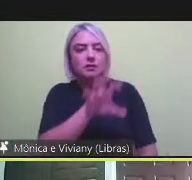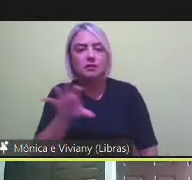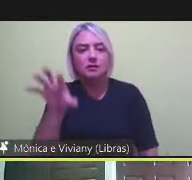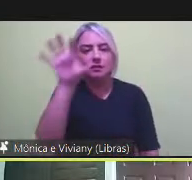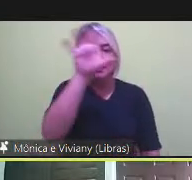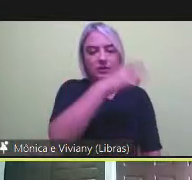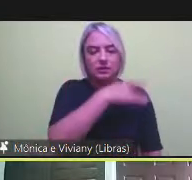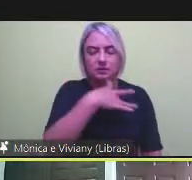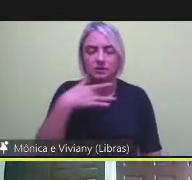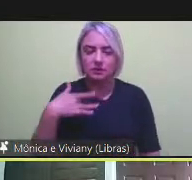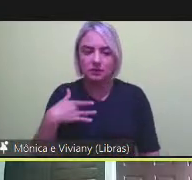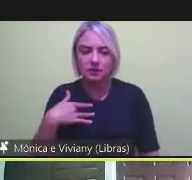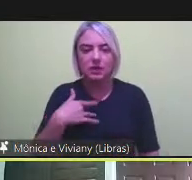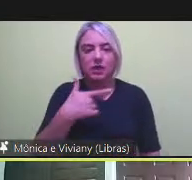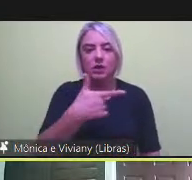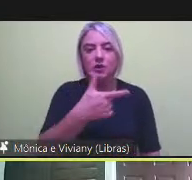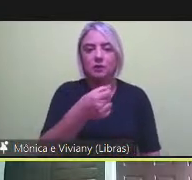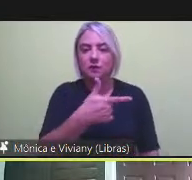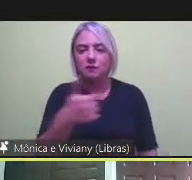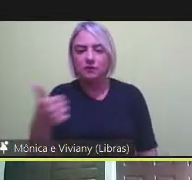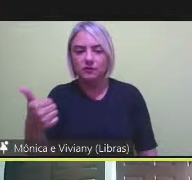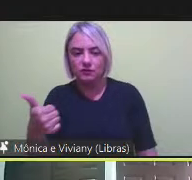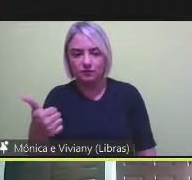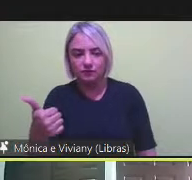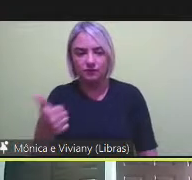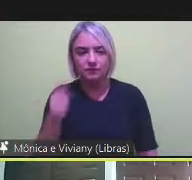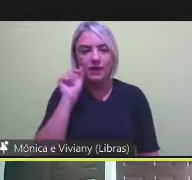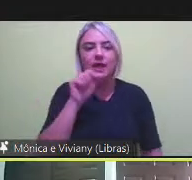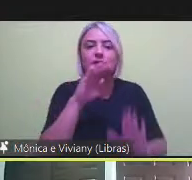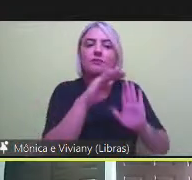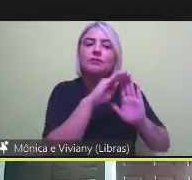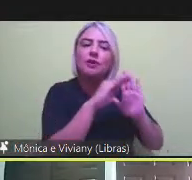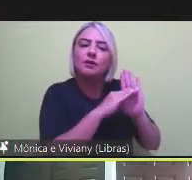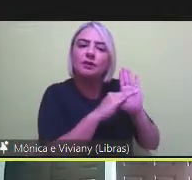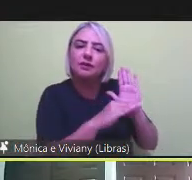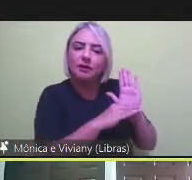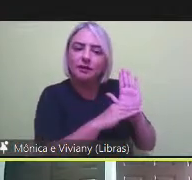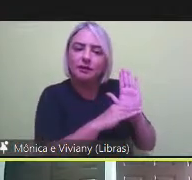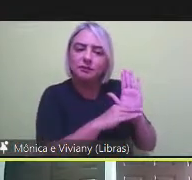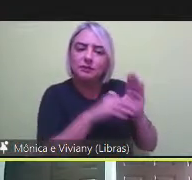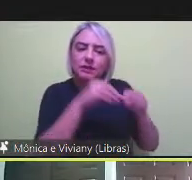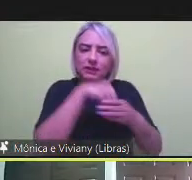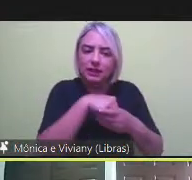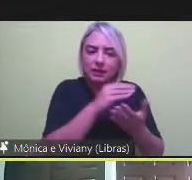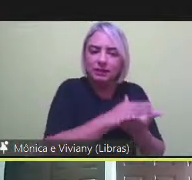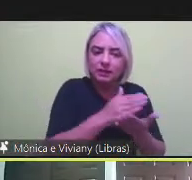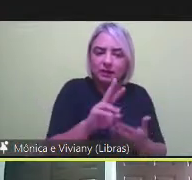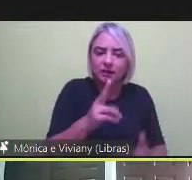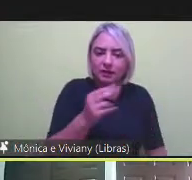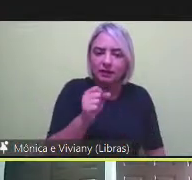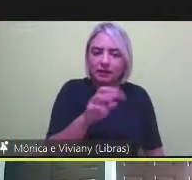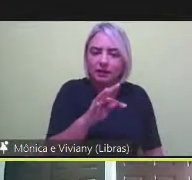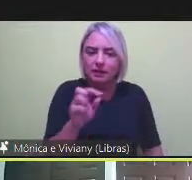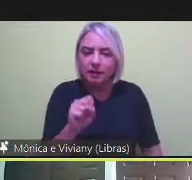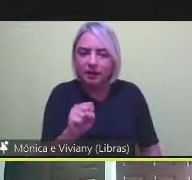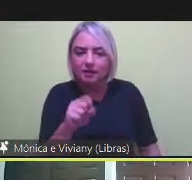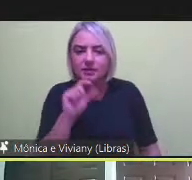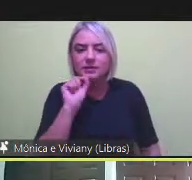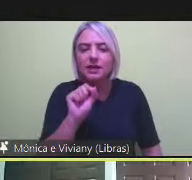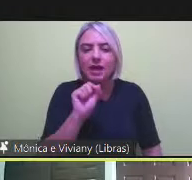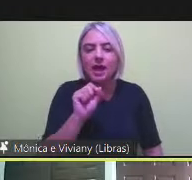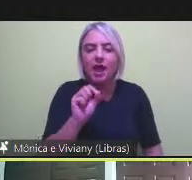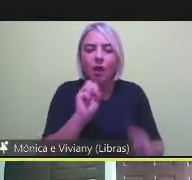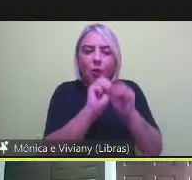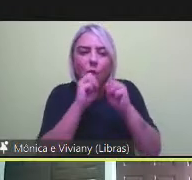2021. This program under the HEARTS initiative is an educational workshop. It's designed